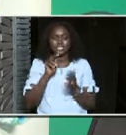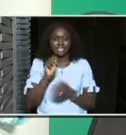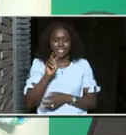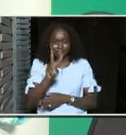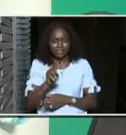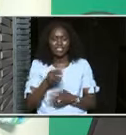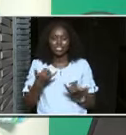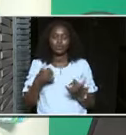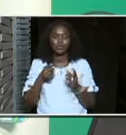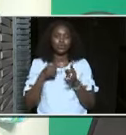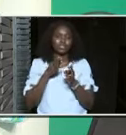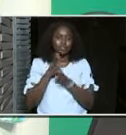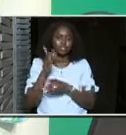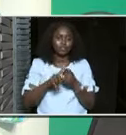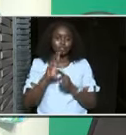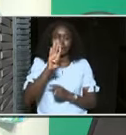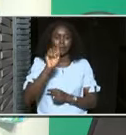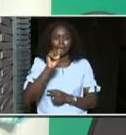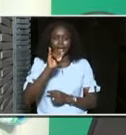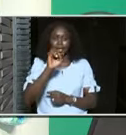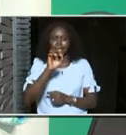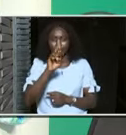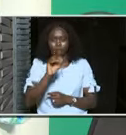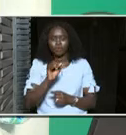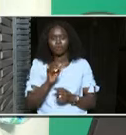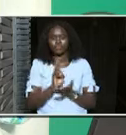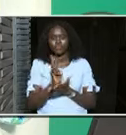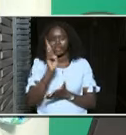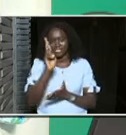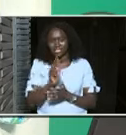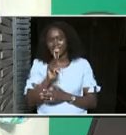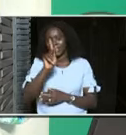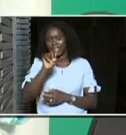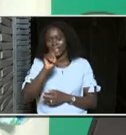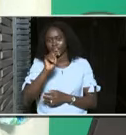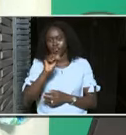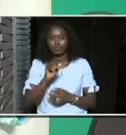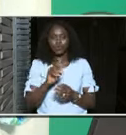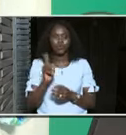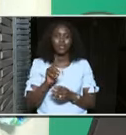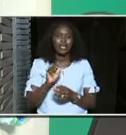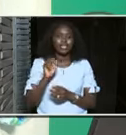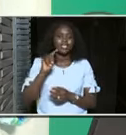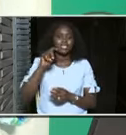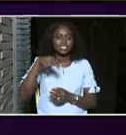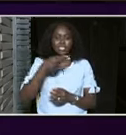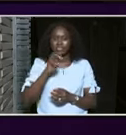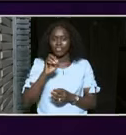straight to Bayero University, Kano, where Stephen is on standby alongside other students. Hello,